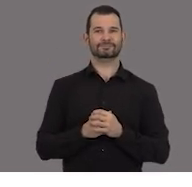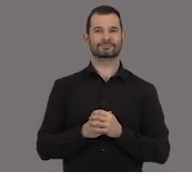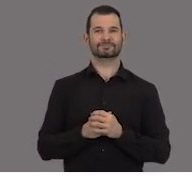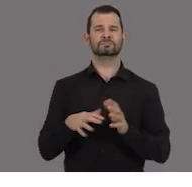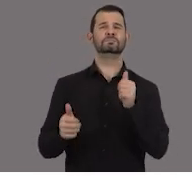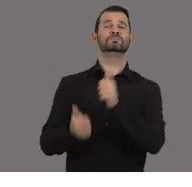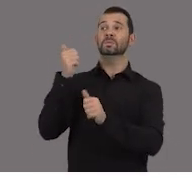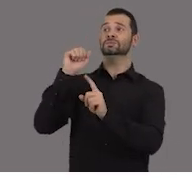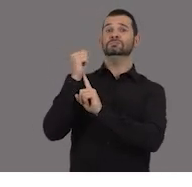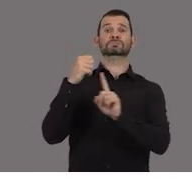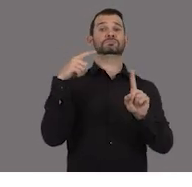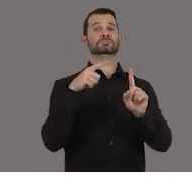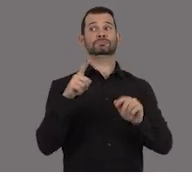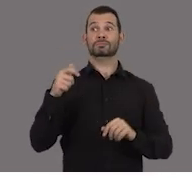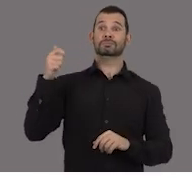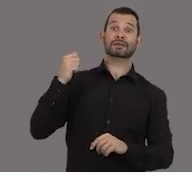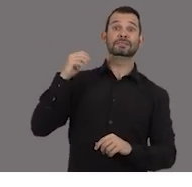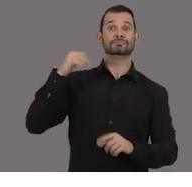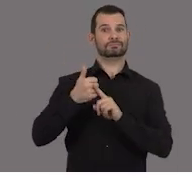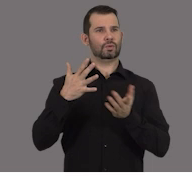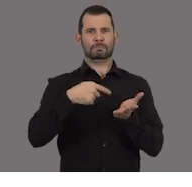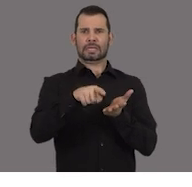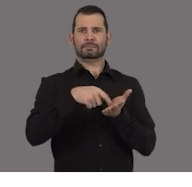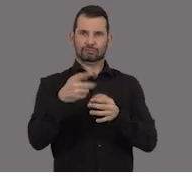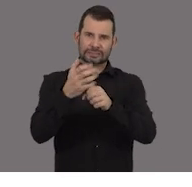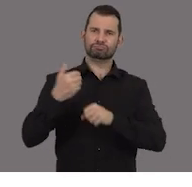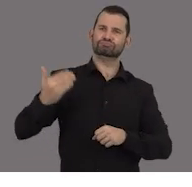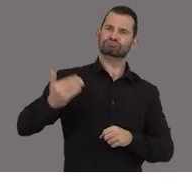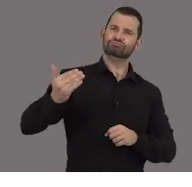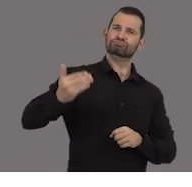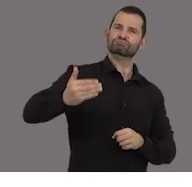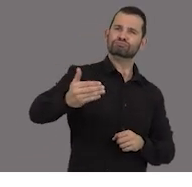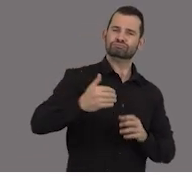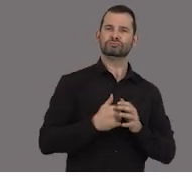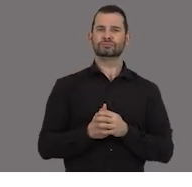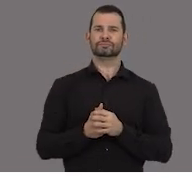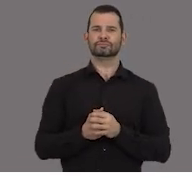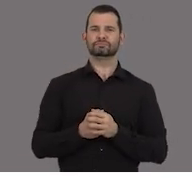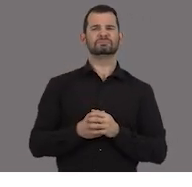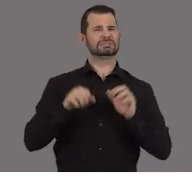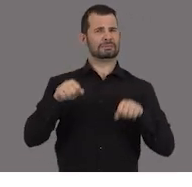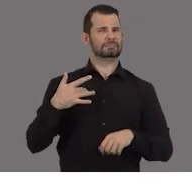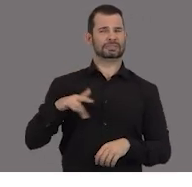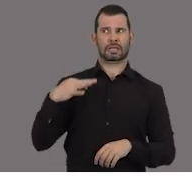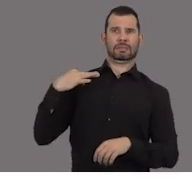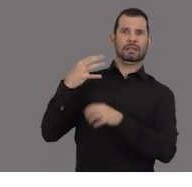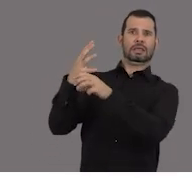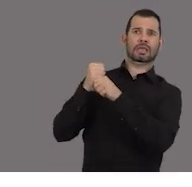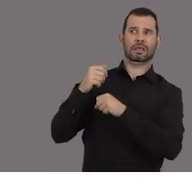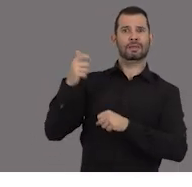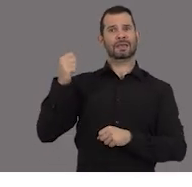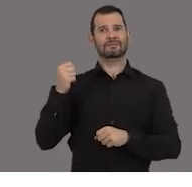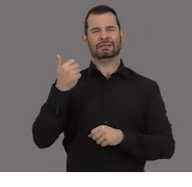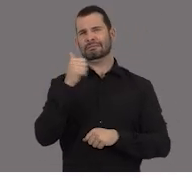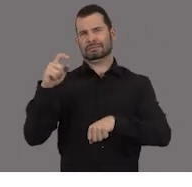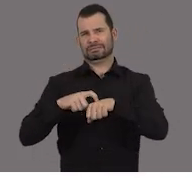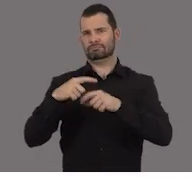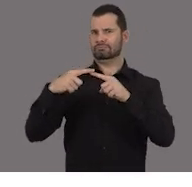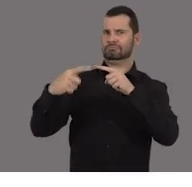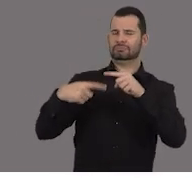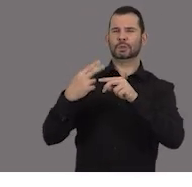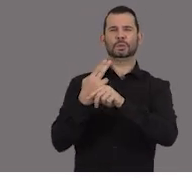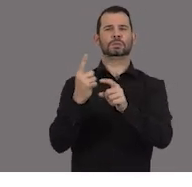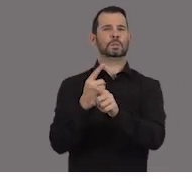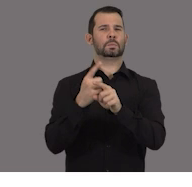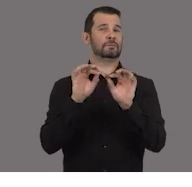most cases, a benefit is a payment you receive regularly. You can usually apply for a benefit at any time in